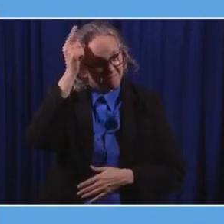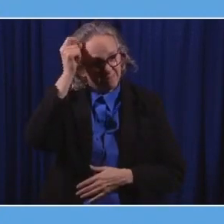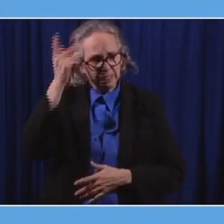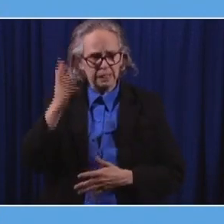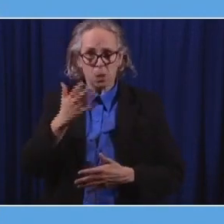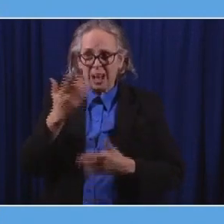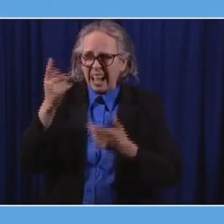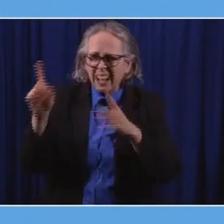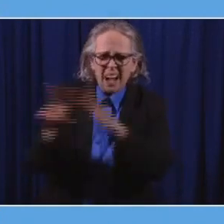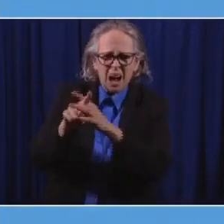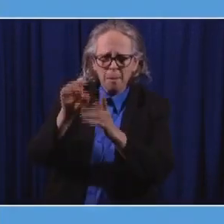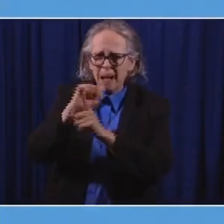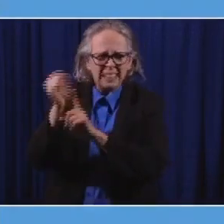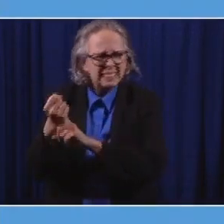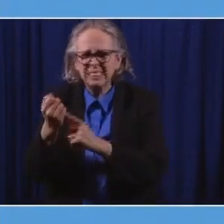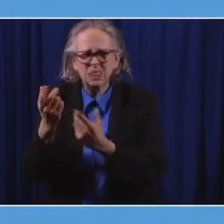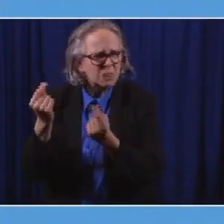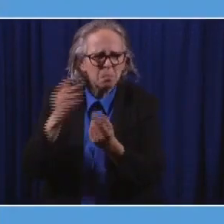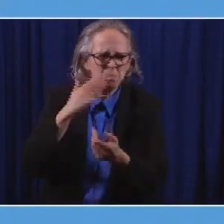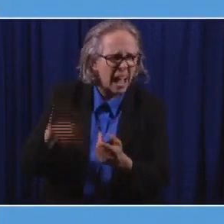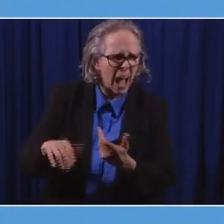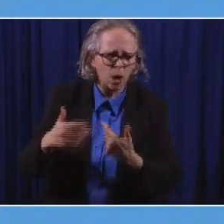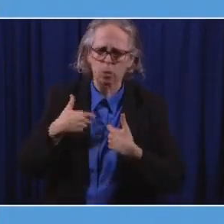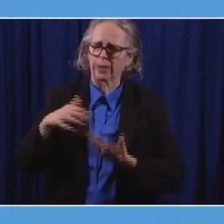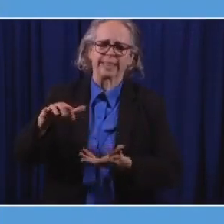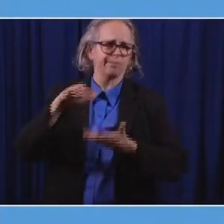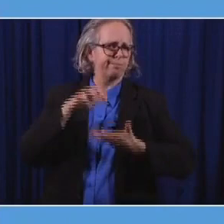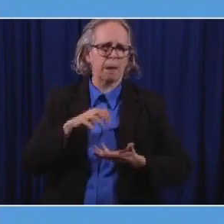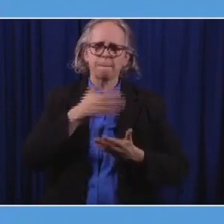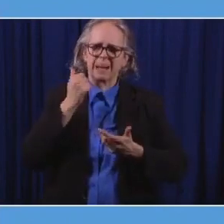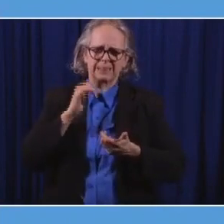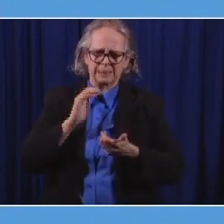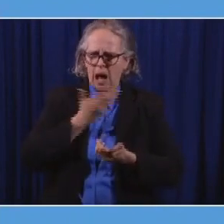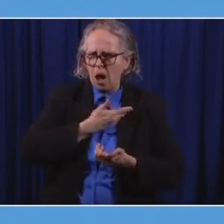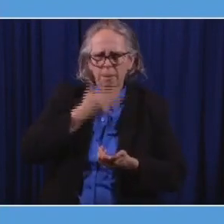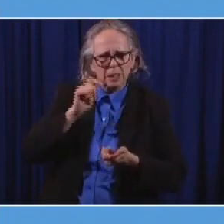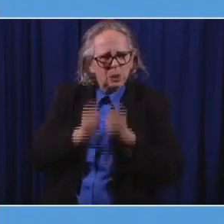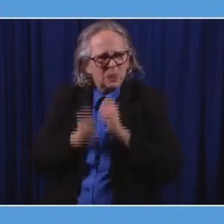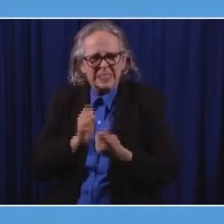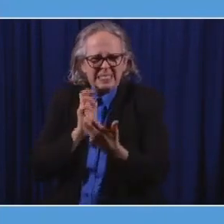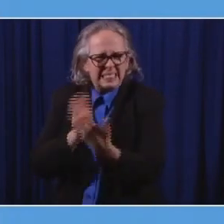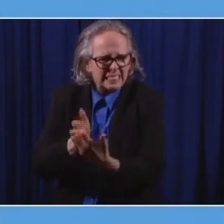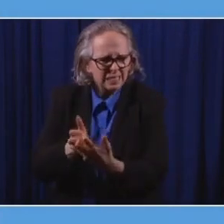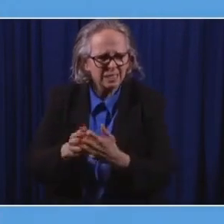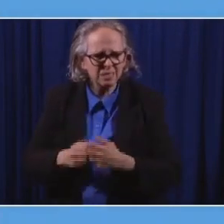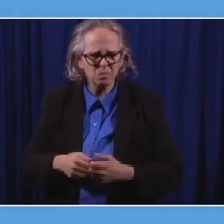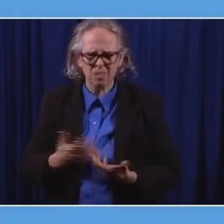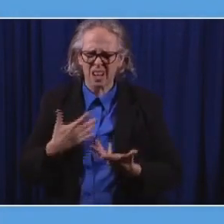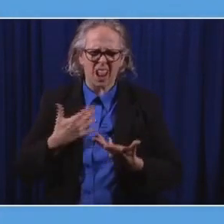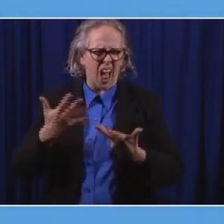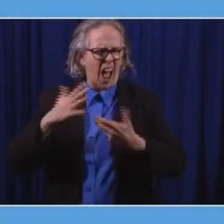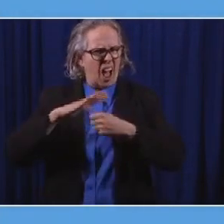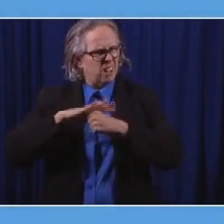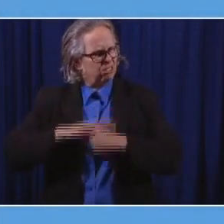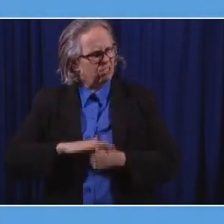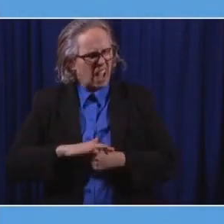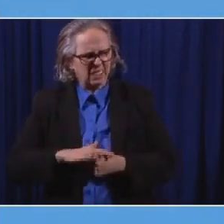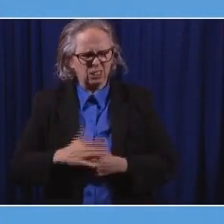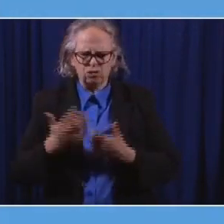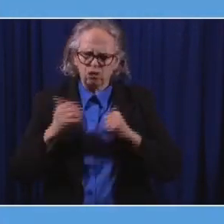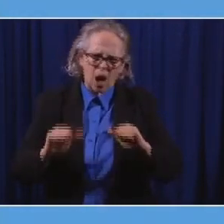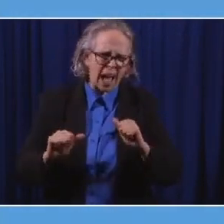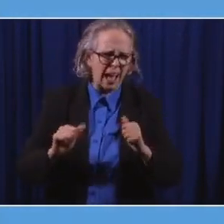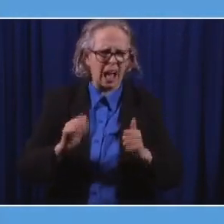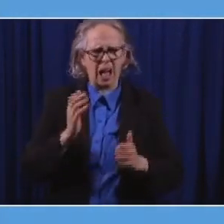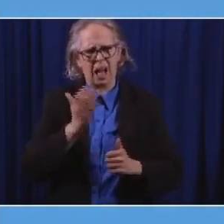all reacting to large amounts of stress, constantly changing environment. And I'm seeing a positive attitude every city,